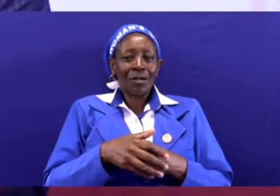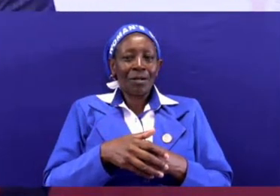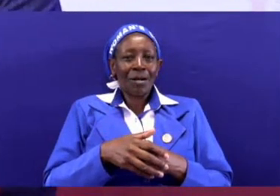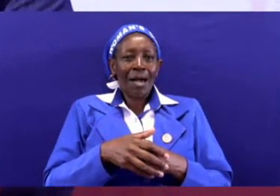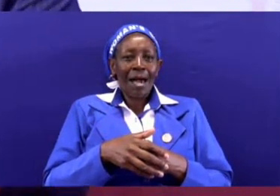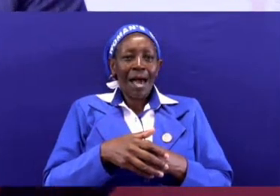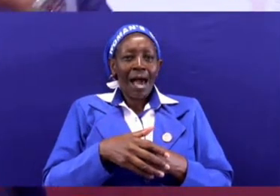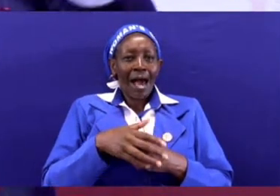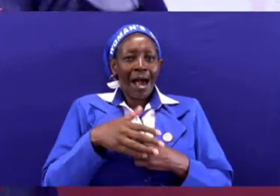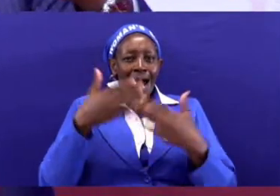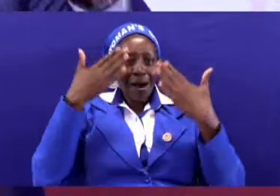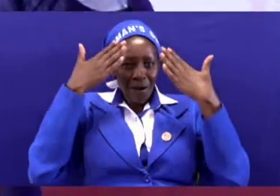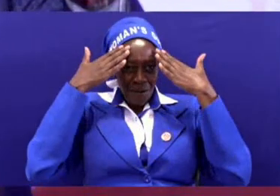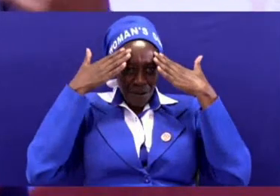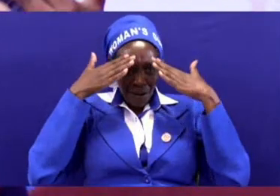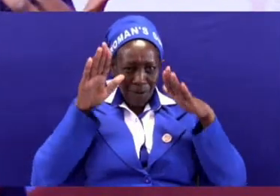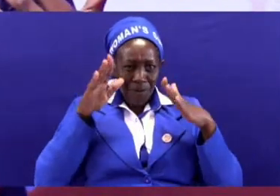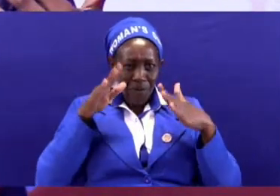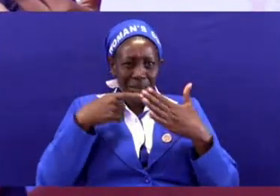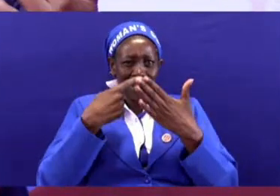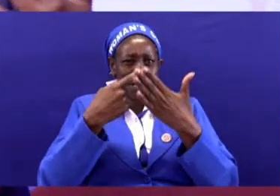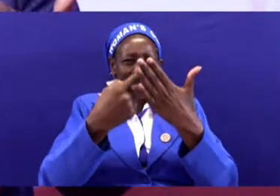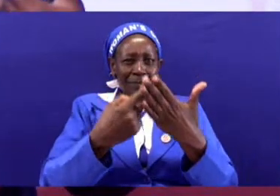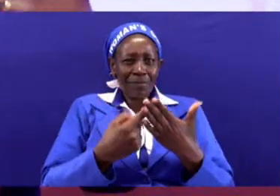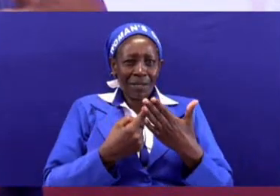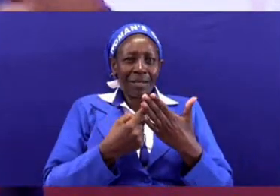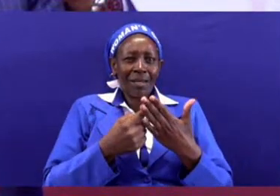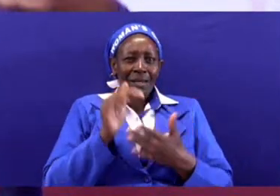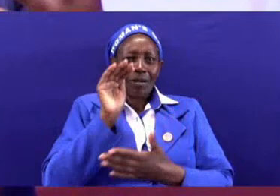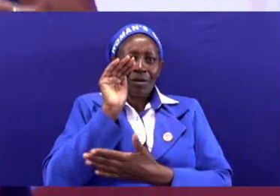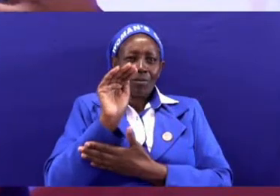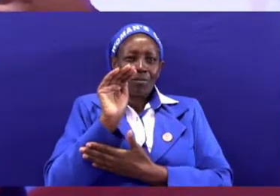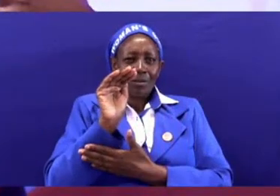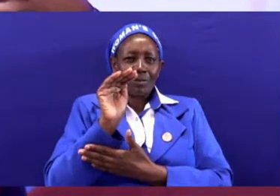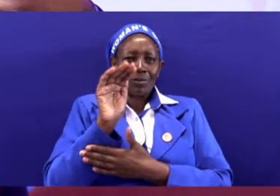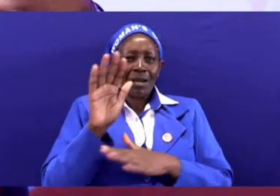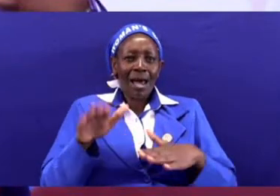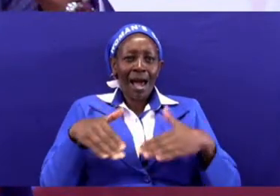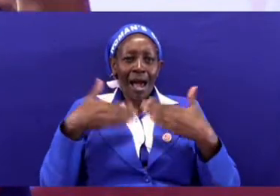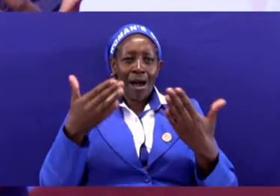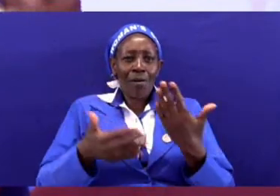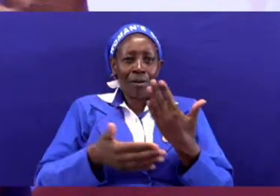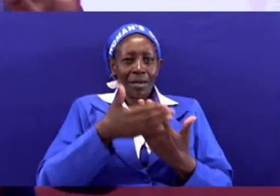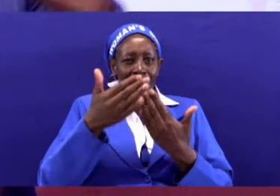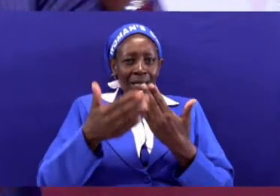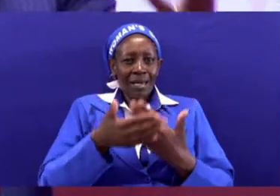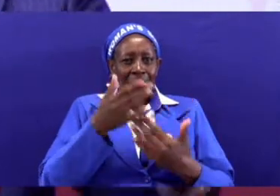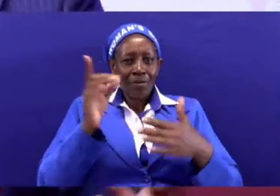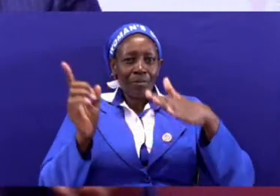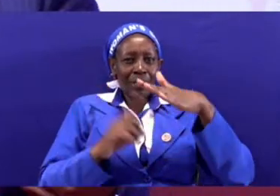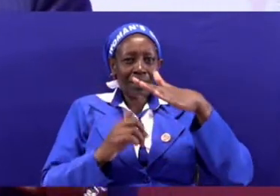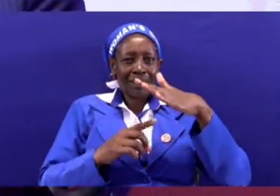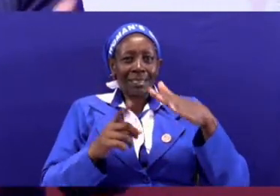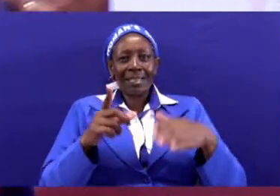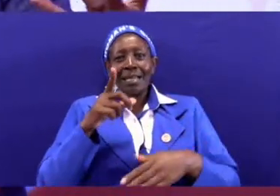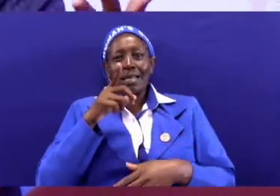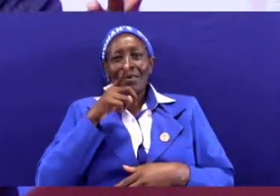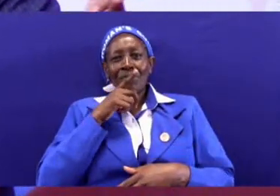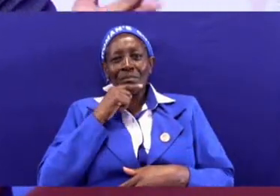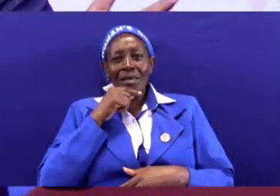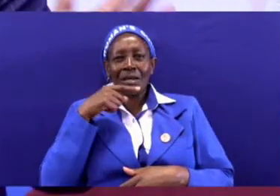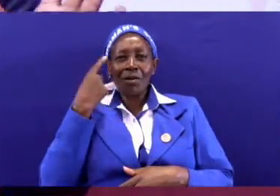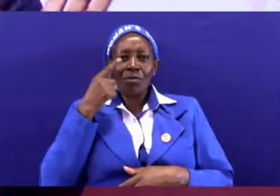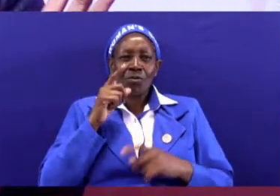debates, but I had a question raised. How then do we offer pastoral ministry to men who may have given these quotes, or young